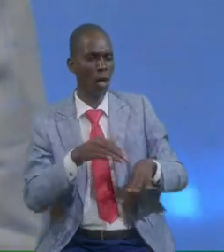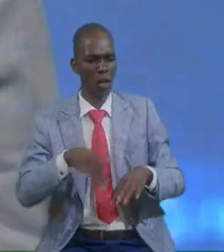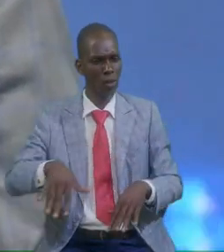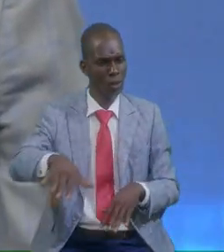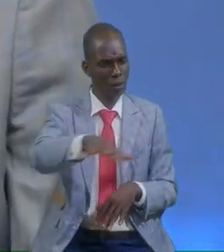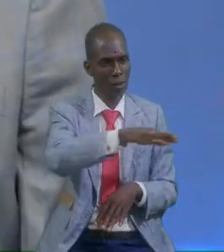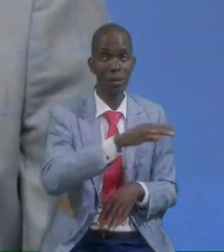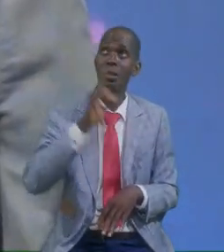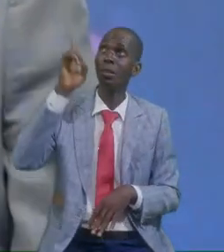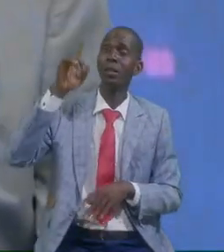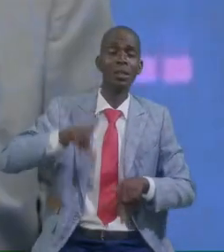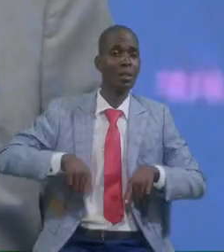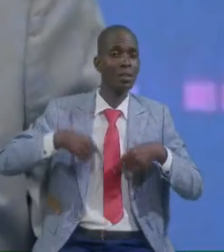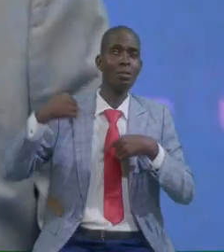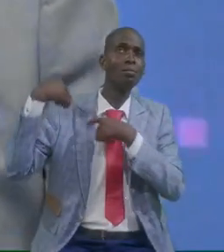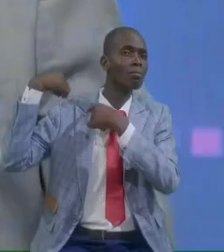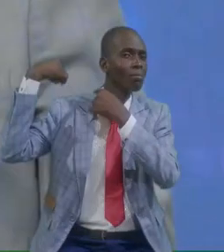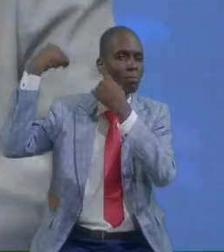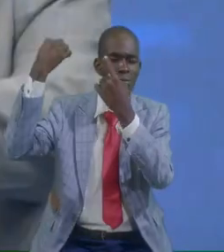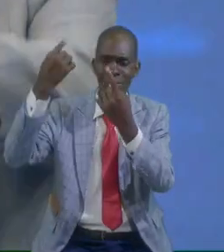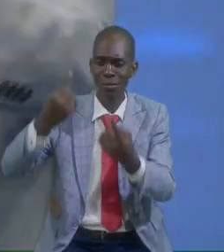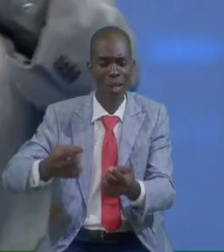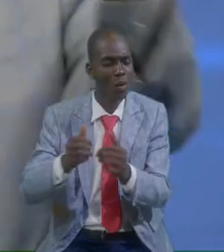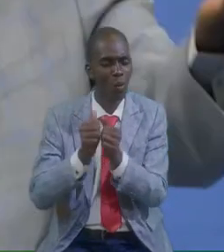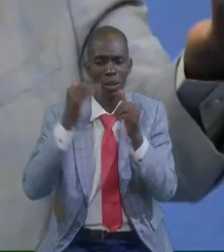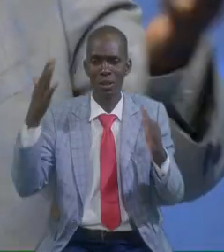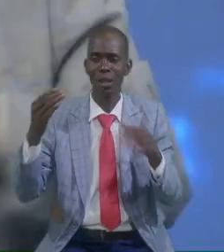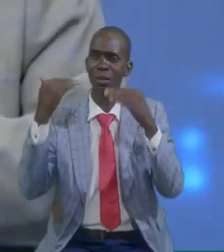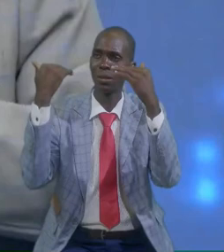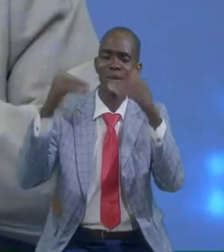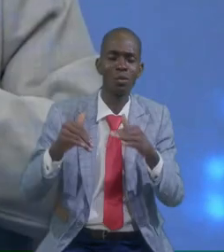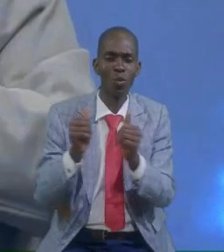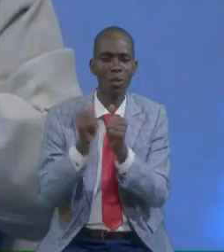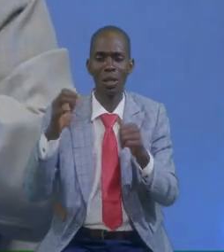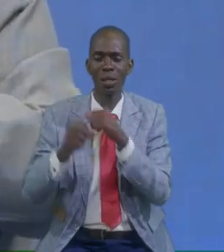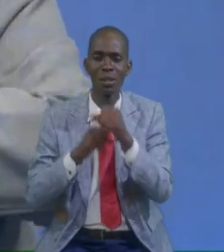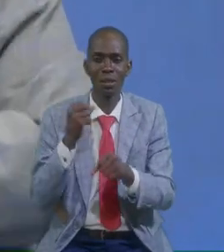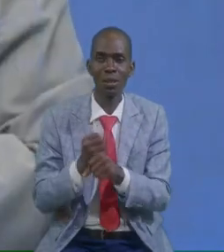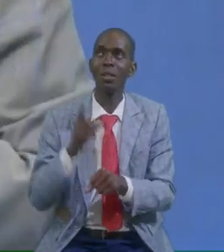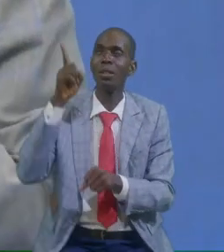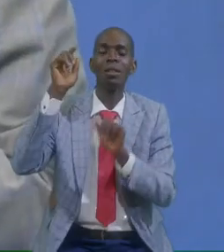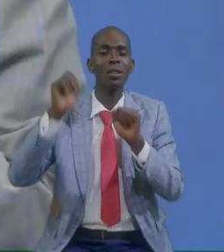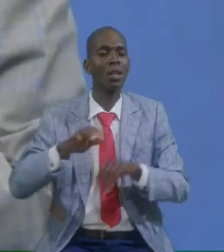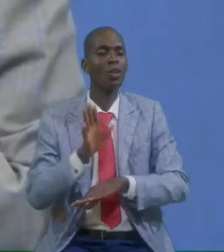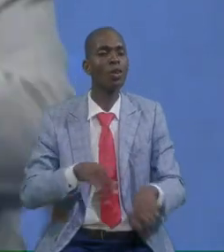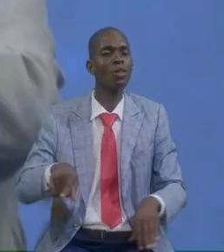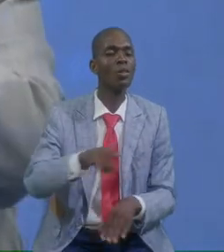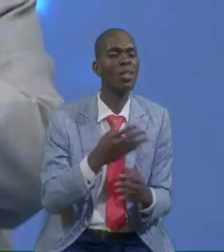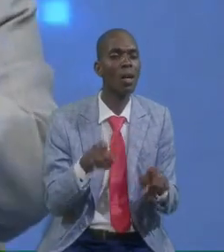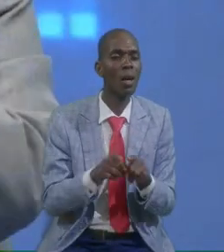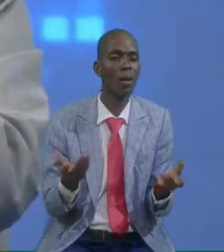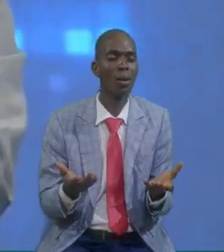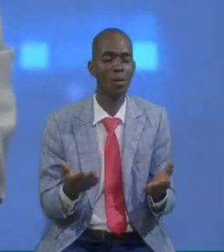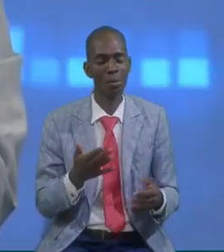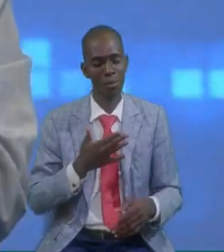from all eternity, ageless and deathless. He can only talk to you as my little